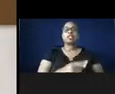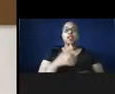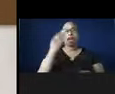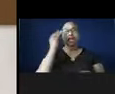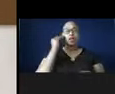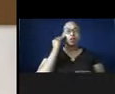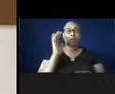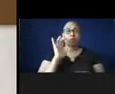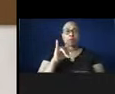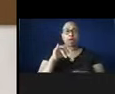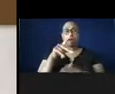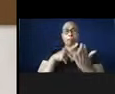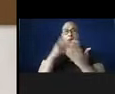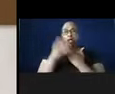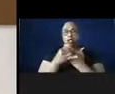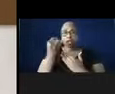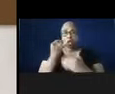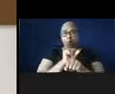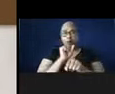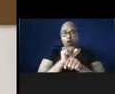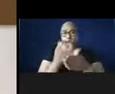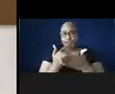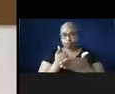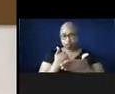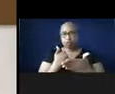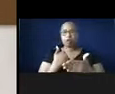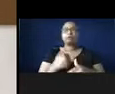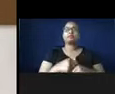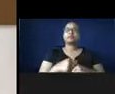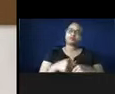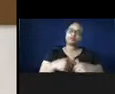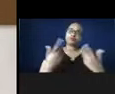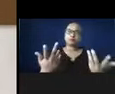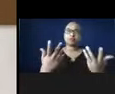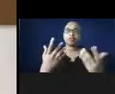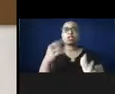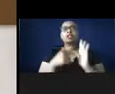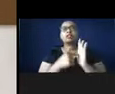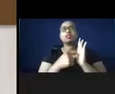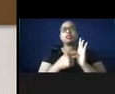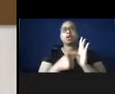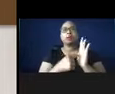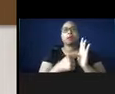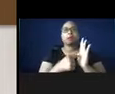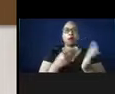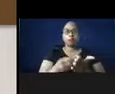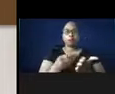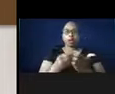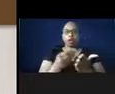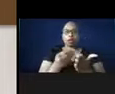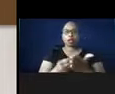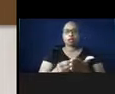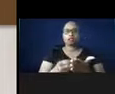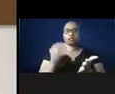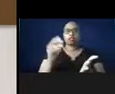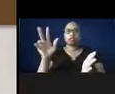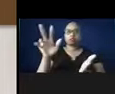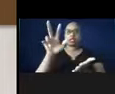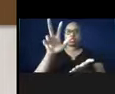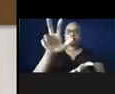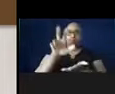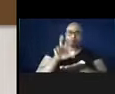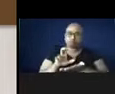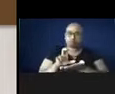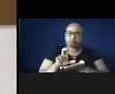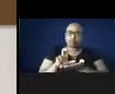a project that I worked on is that we get an influx of money, say a donation, and that donation allows us to